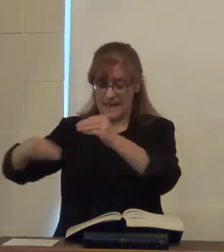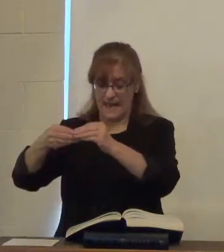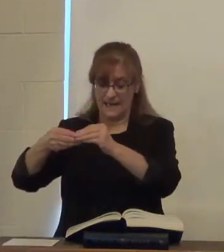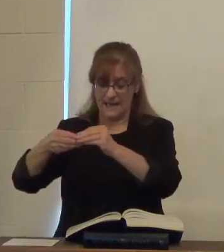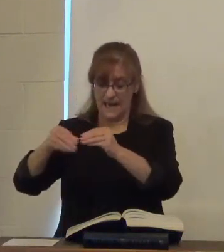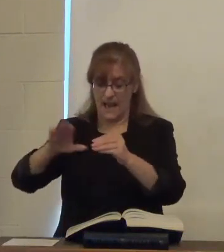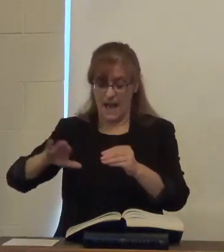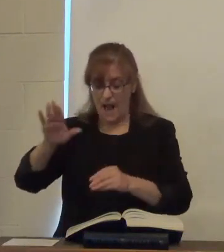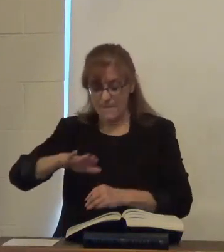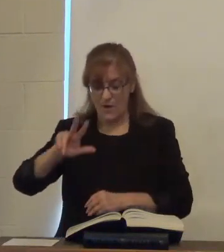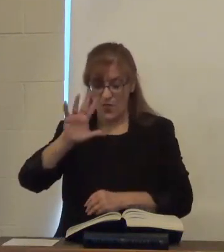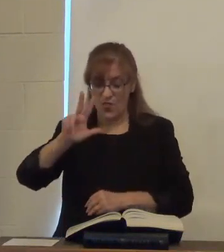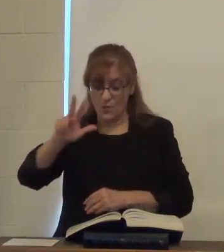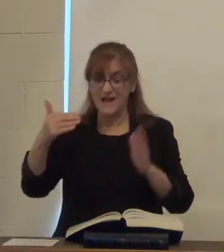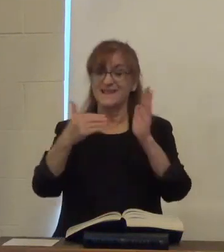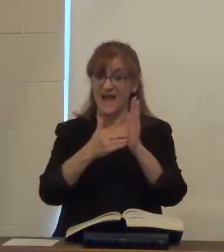about 3,000 souls.